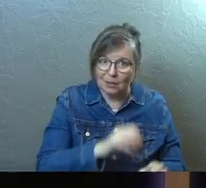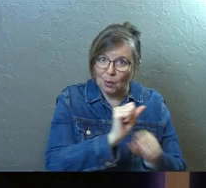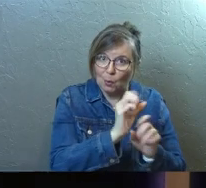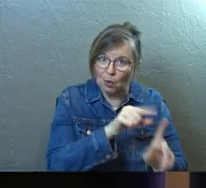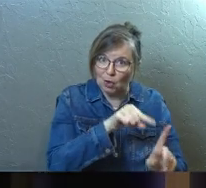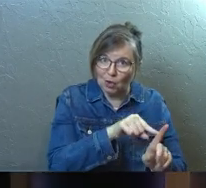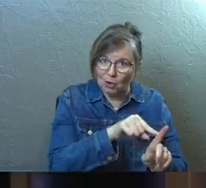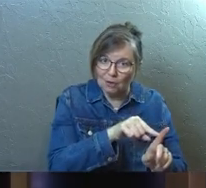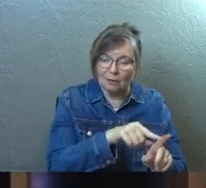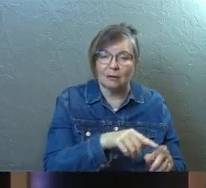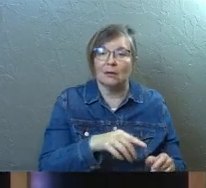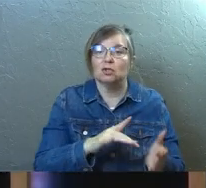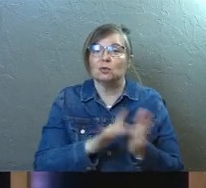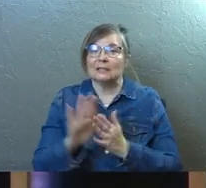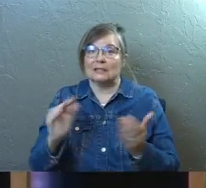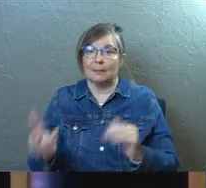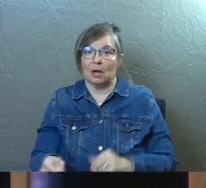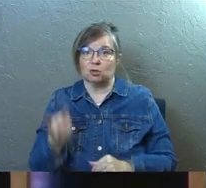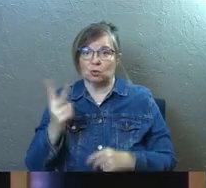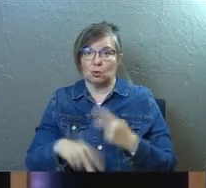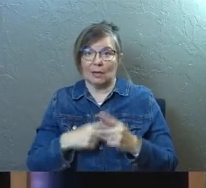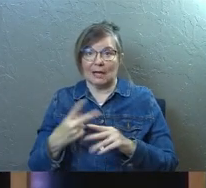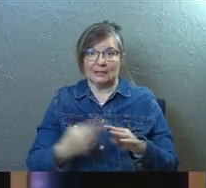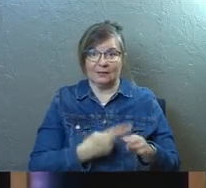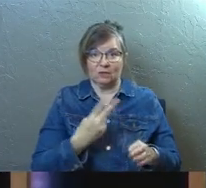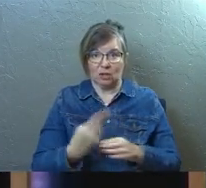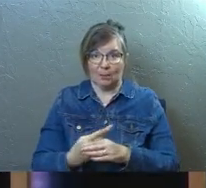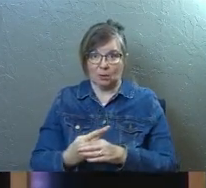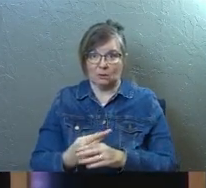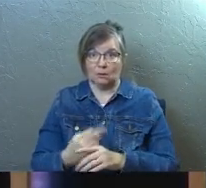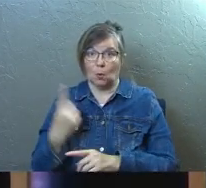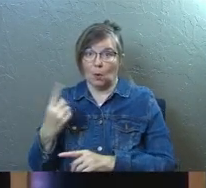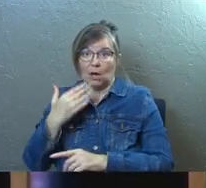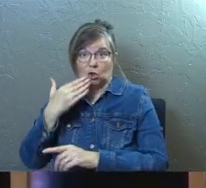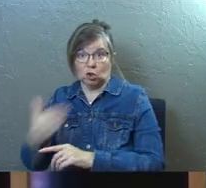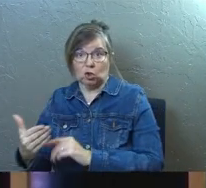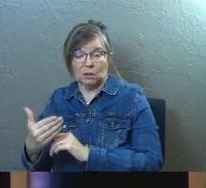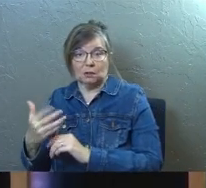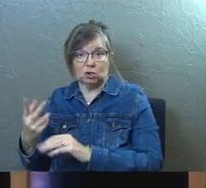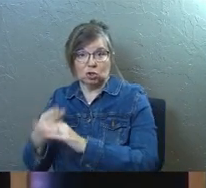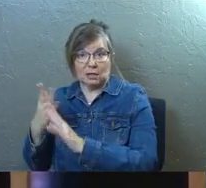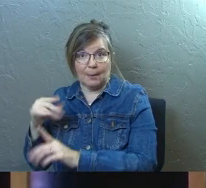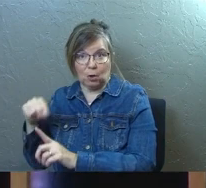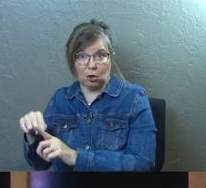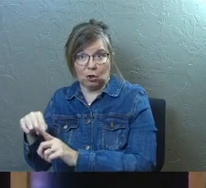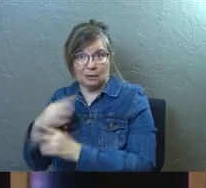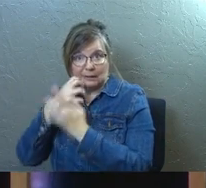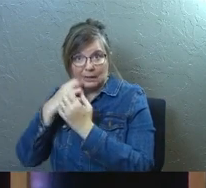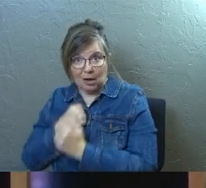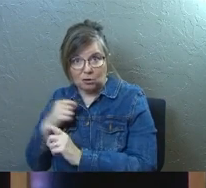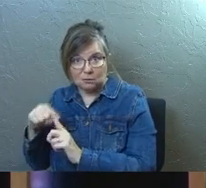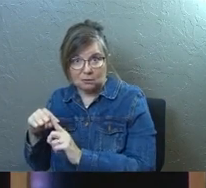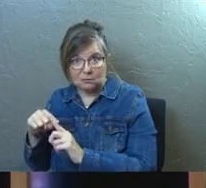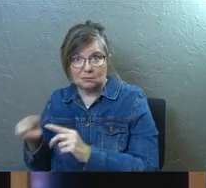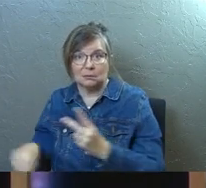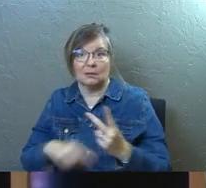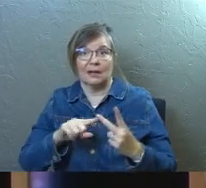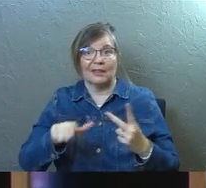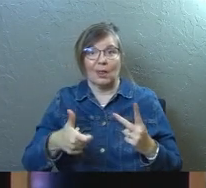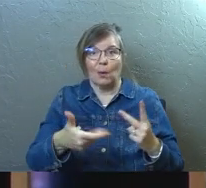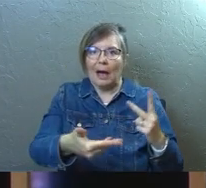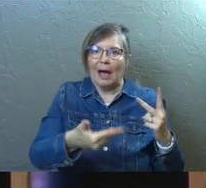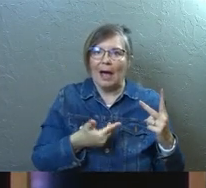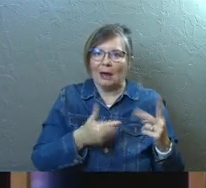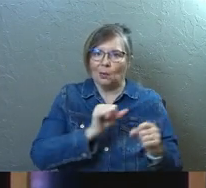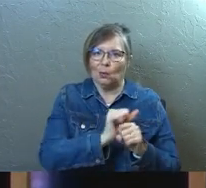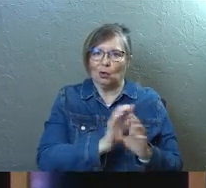So Jesus compares two kinds of shepherds for us. He says one's a good shepherd, but the other one is a hired